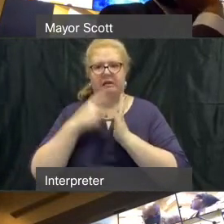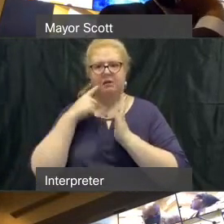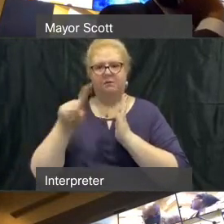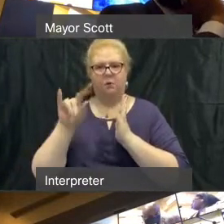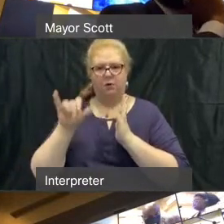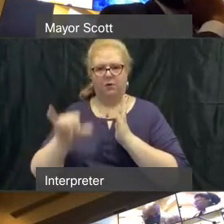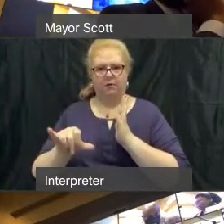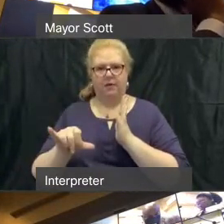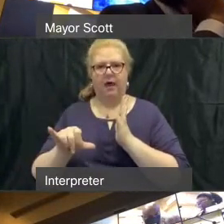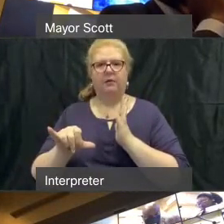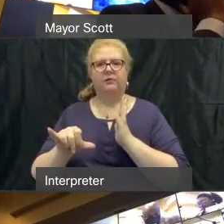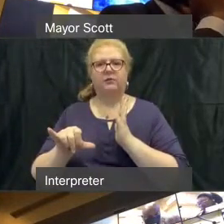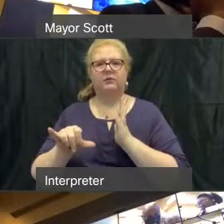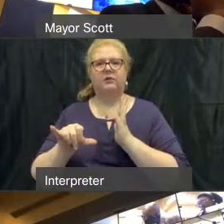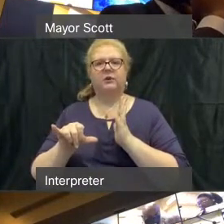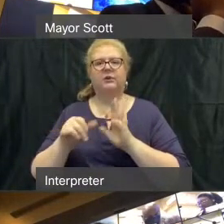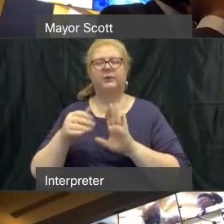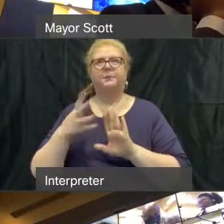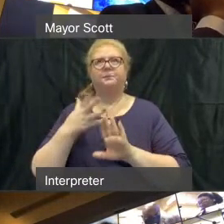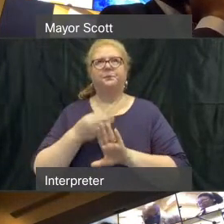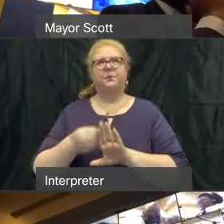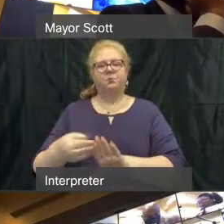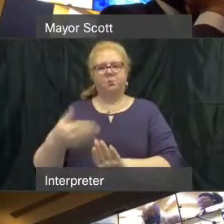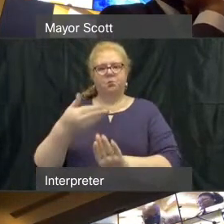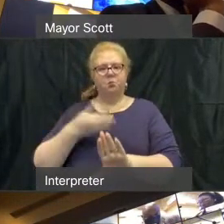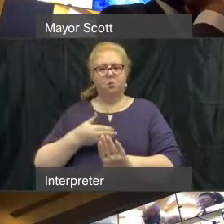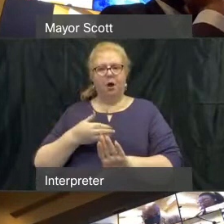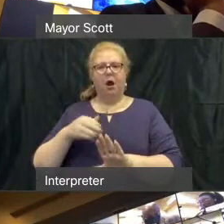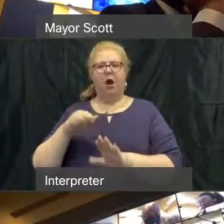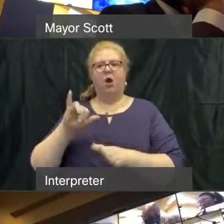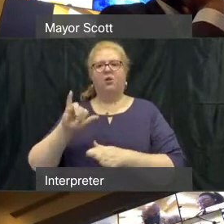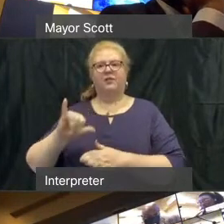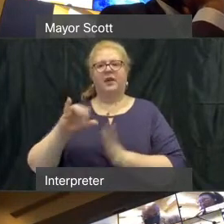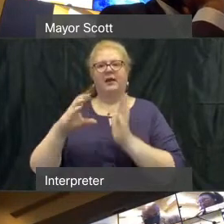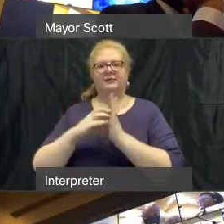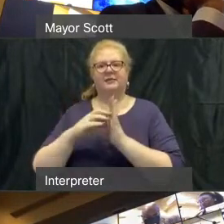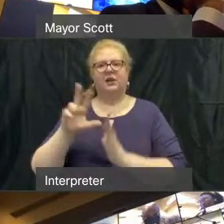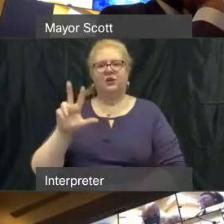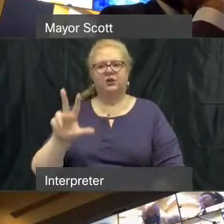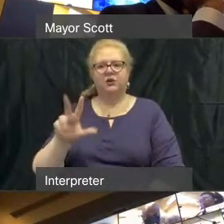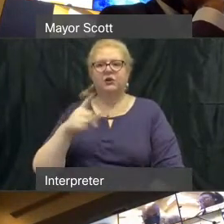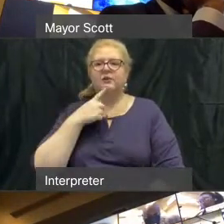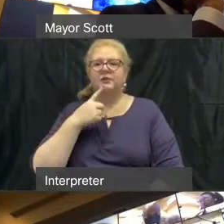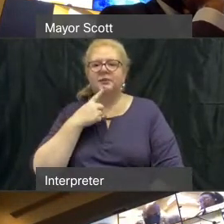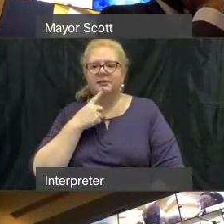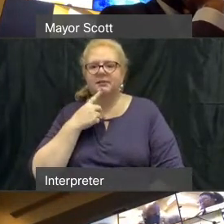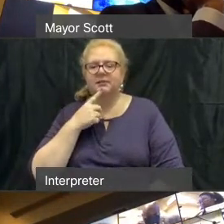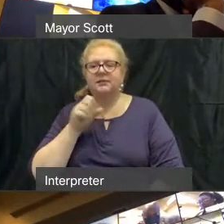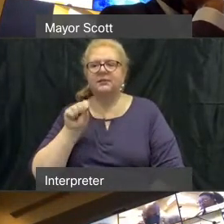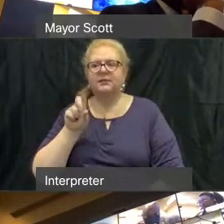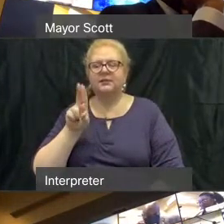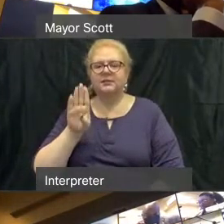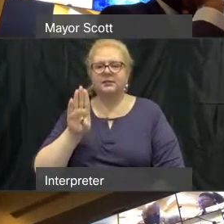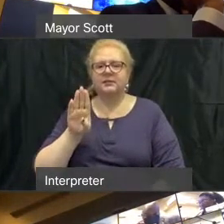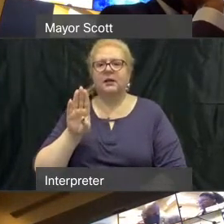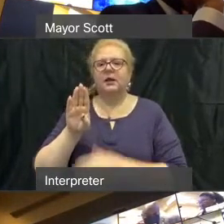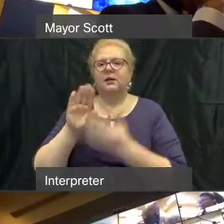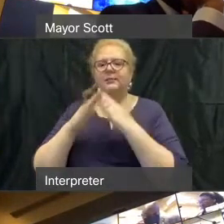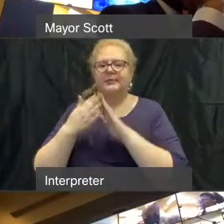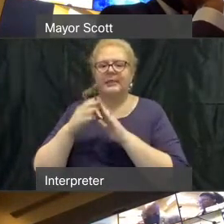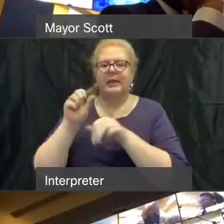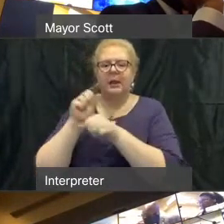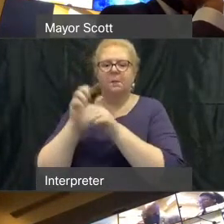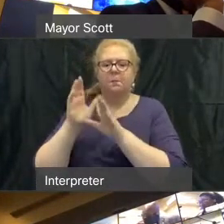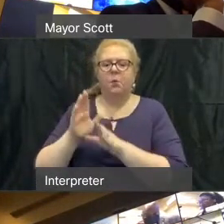that prior to section 3, it says prior to the settlement of any litigation which the city or an employee or other